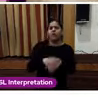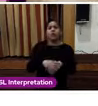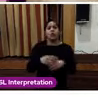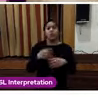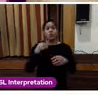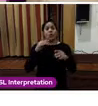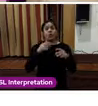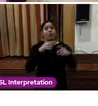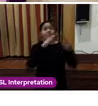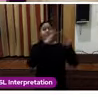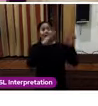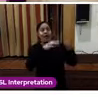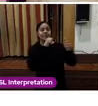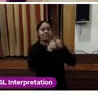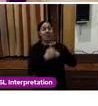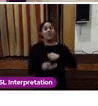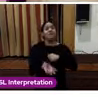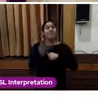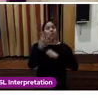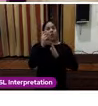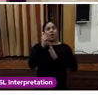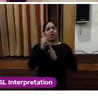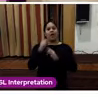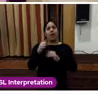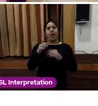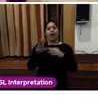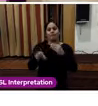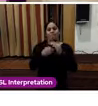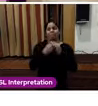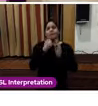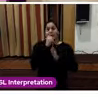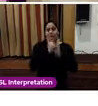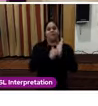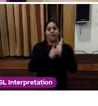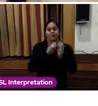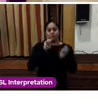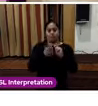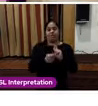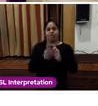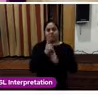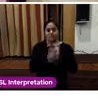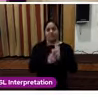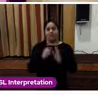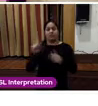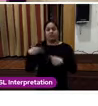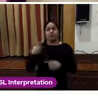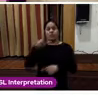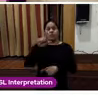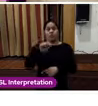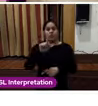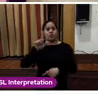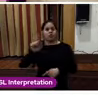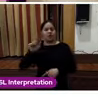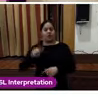amendments to the Protecting Our Democracy Act in 2021. Next up beyond